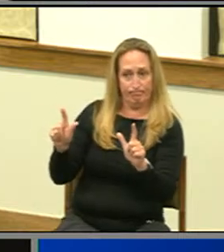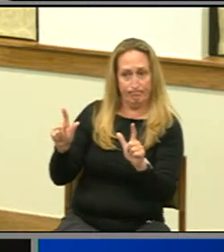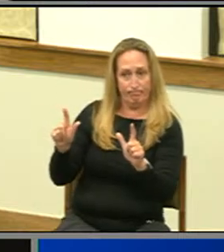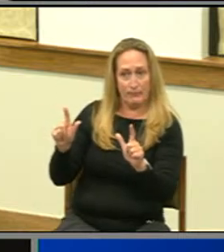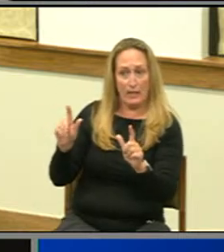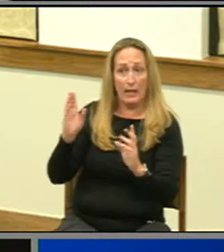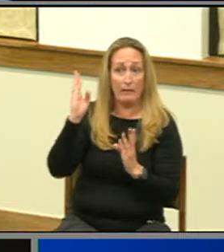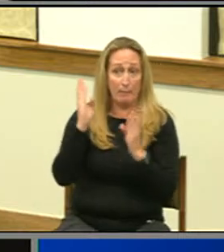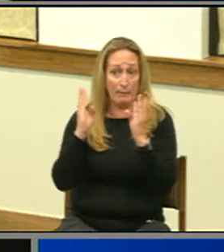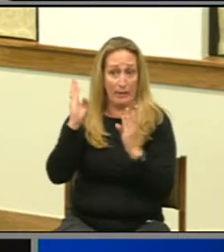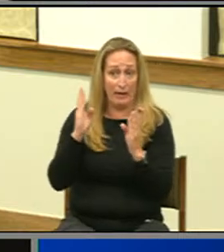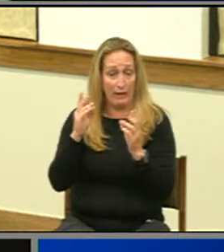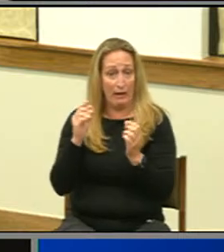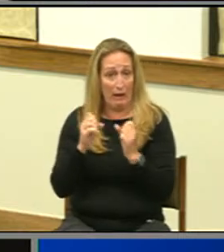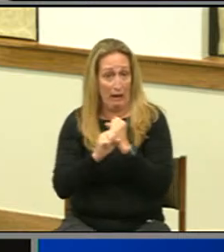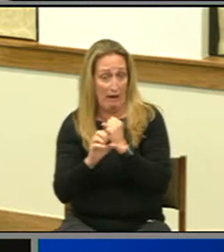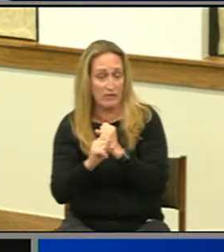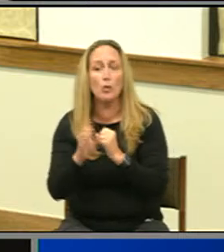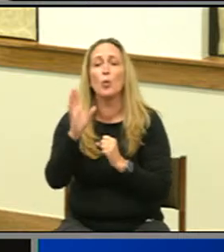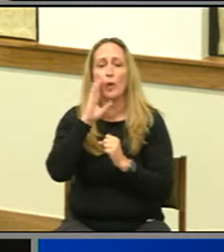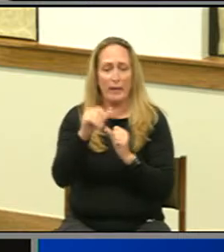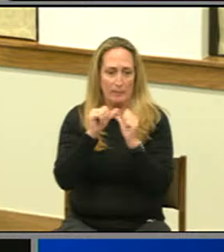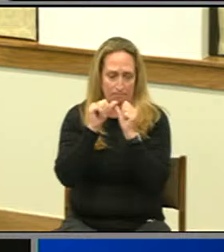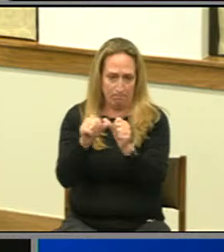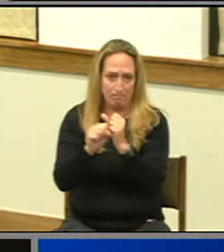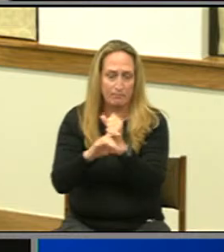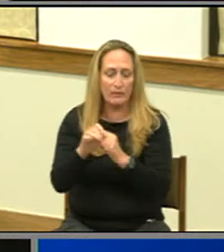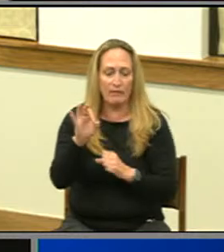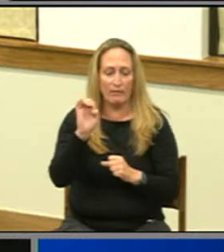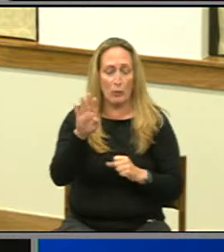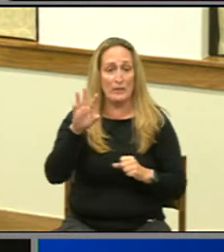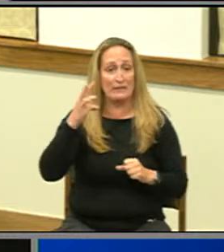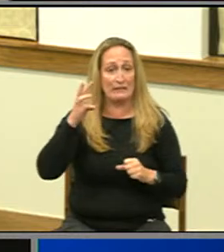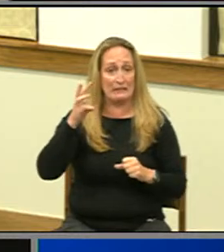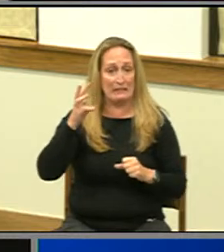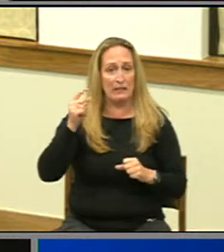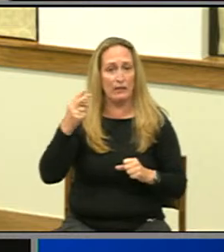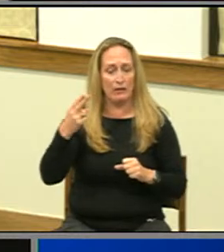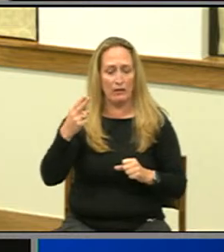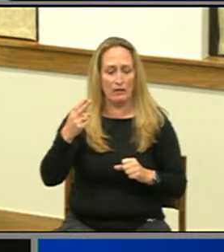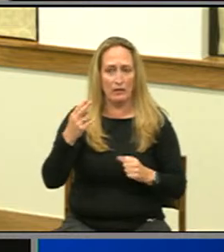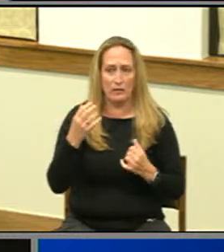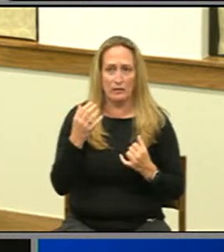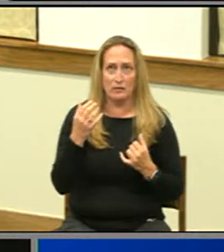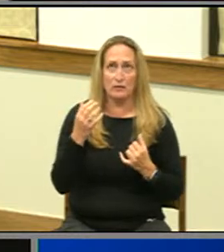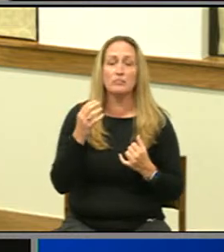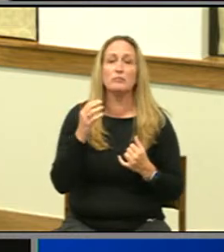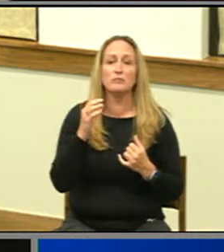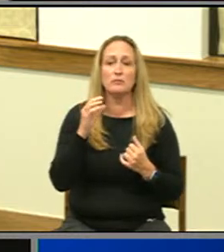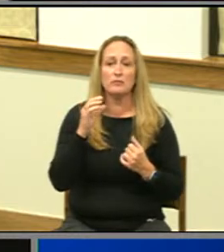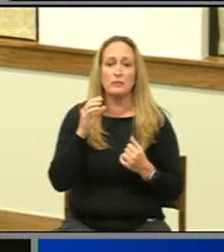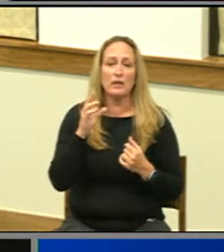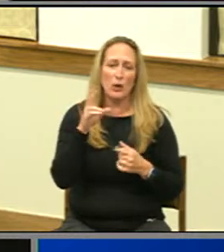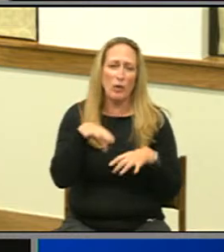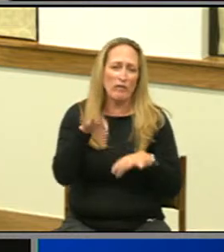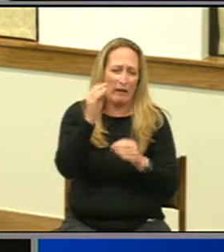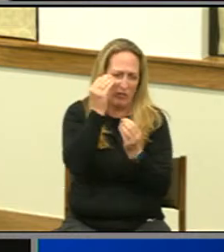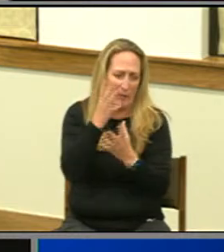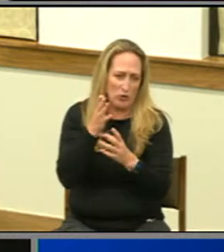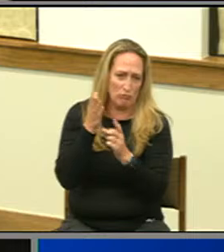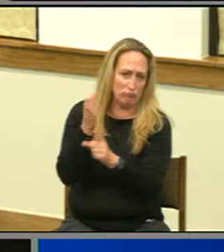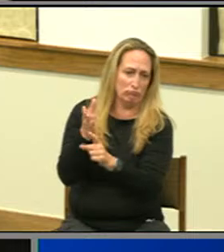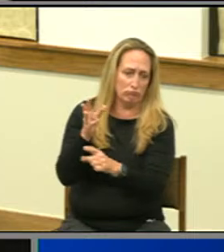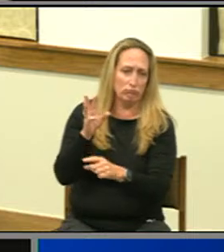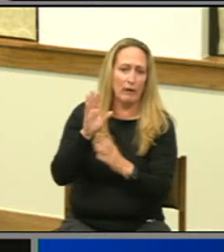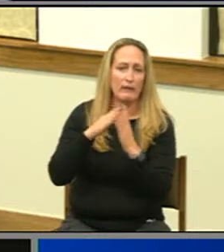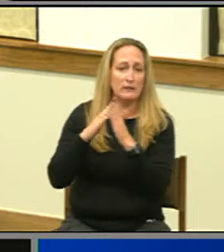advertisement. This project will be advertised on February 16th, Tuesday, February 16th, and you will find that information on our